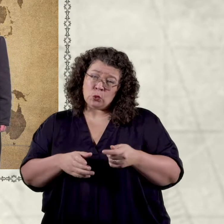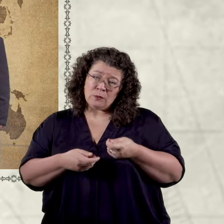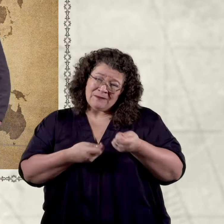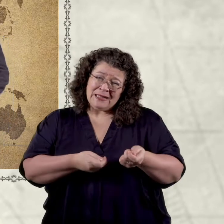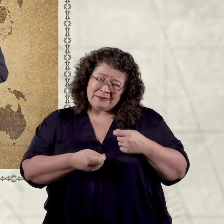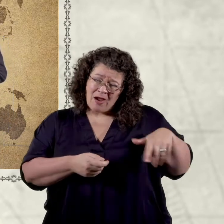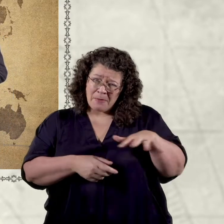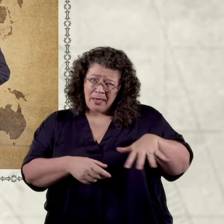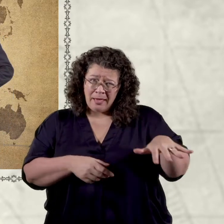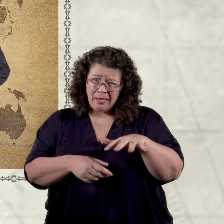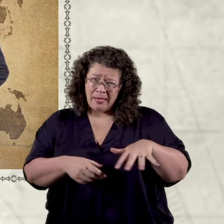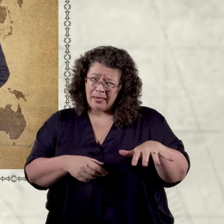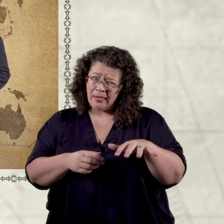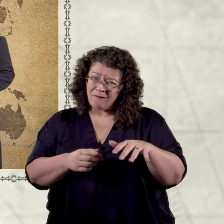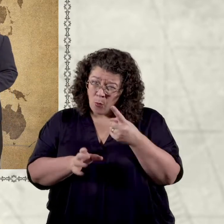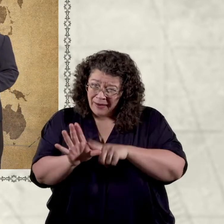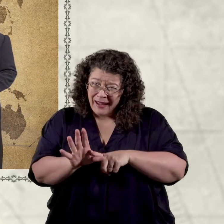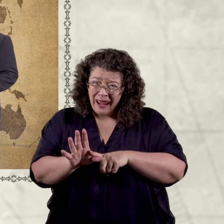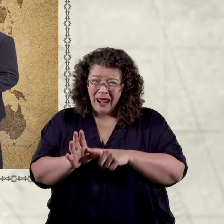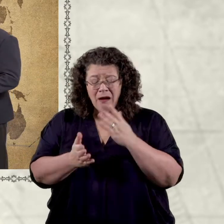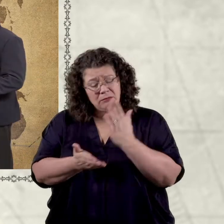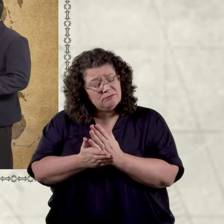a whole year, which is very, very difficult to do.